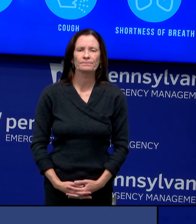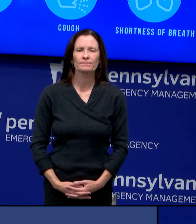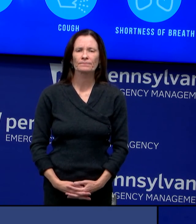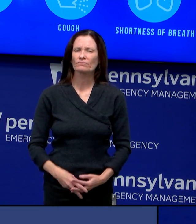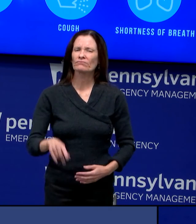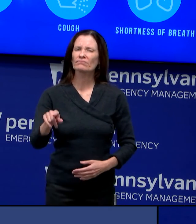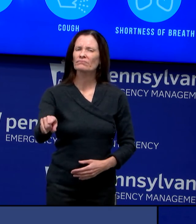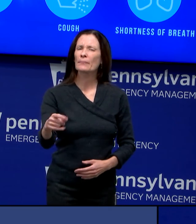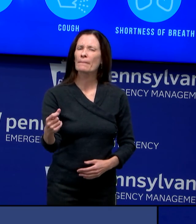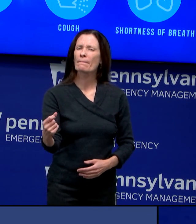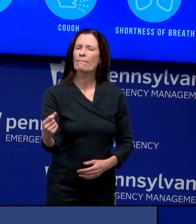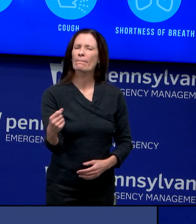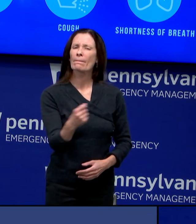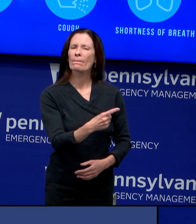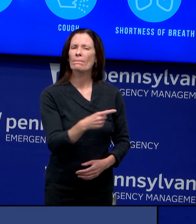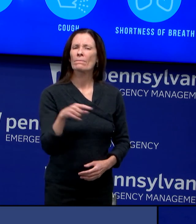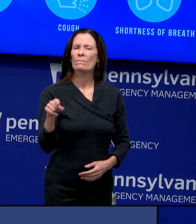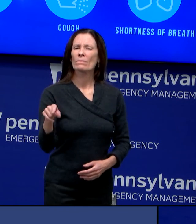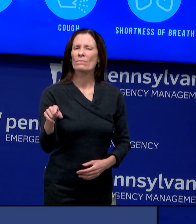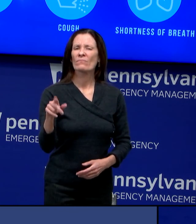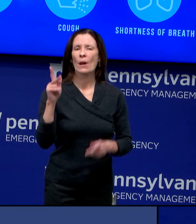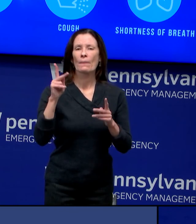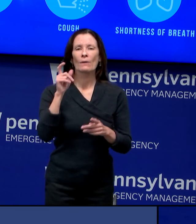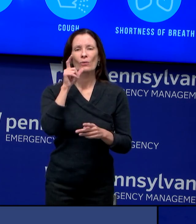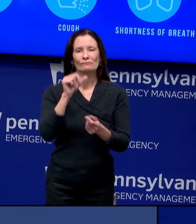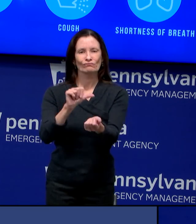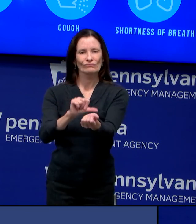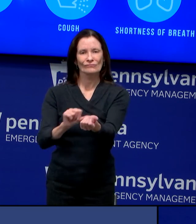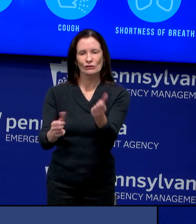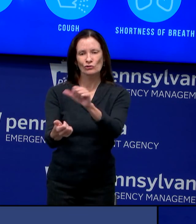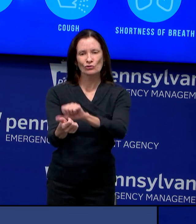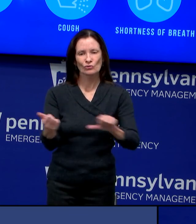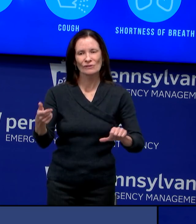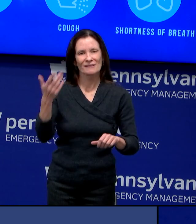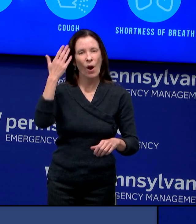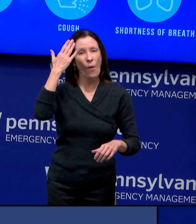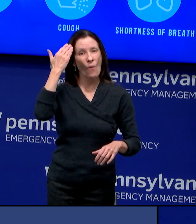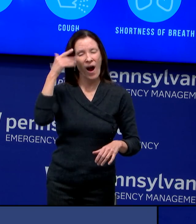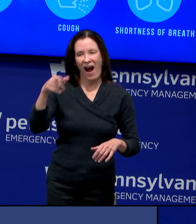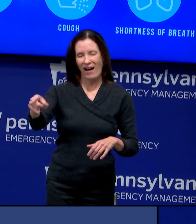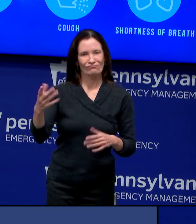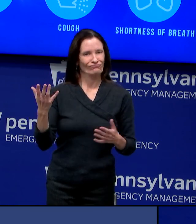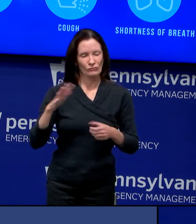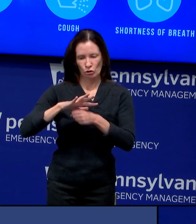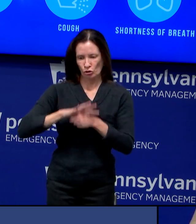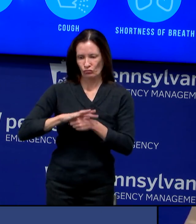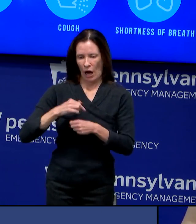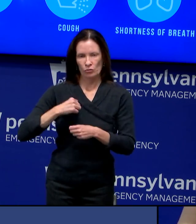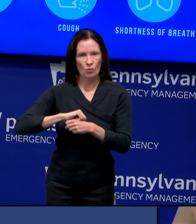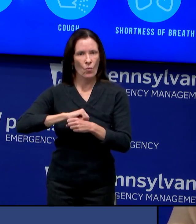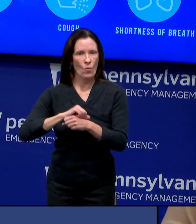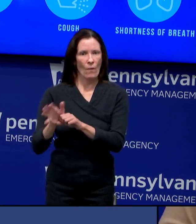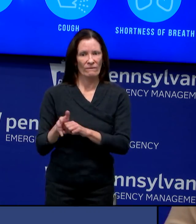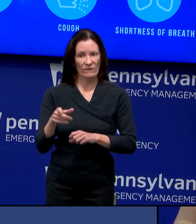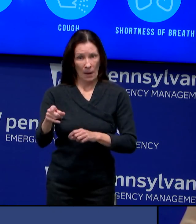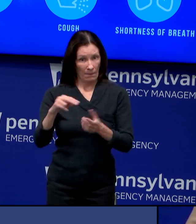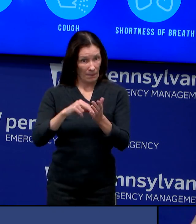suicides related to the stress of COVID-19 being reported as COVID-19 deaths? No. So if